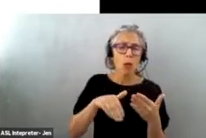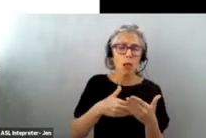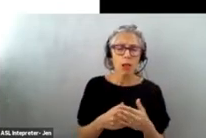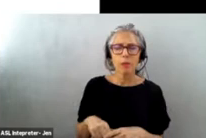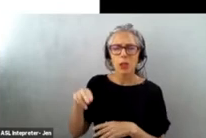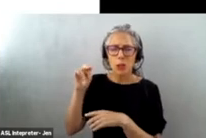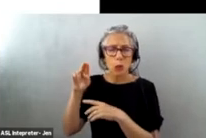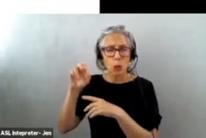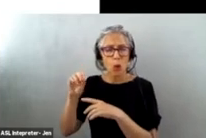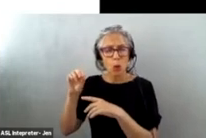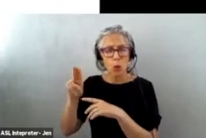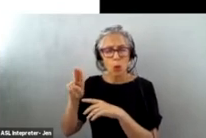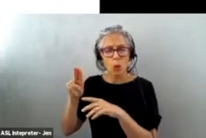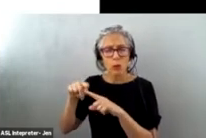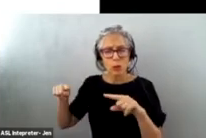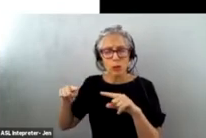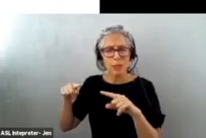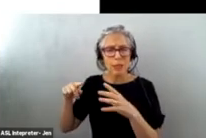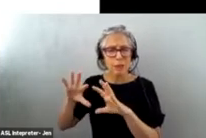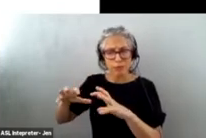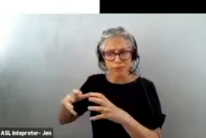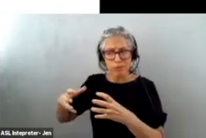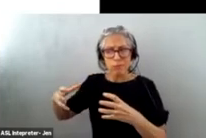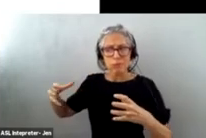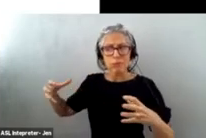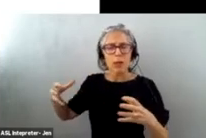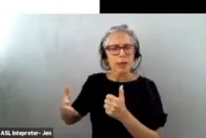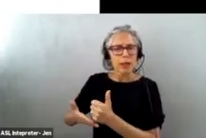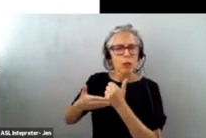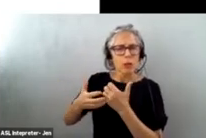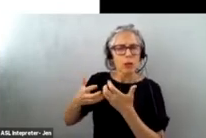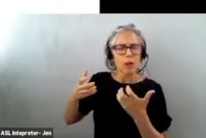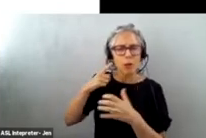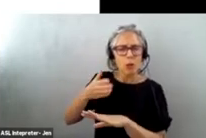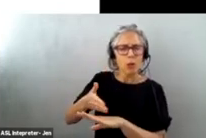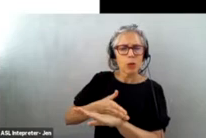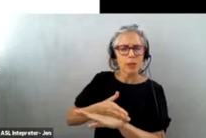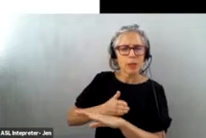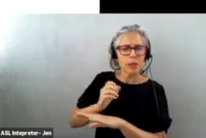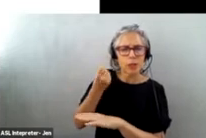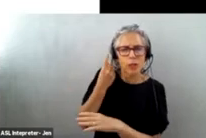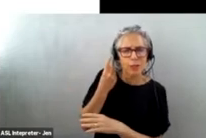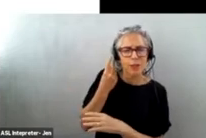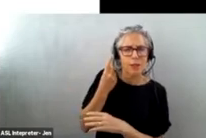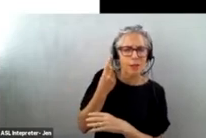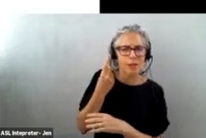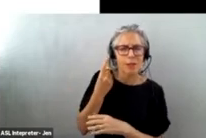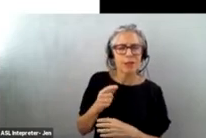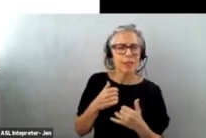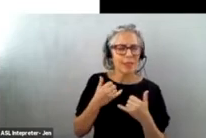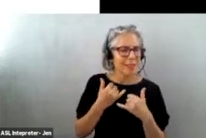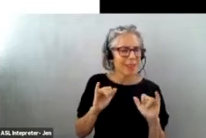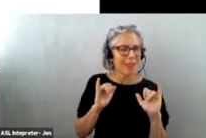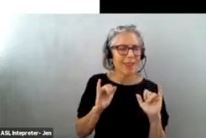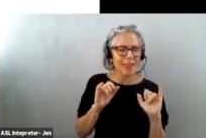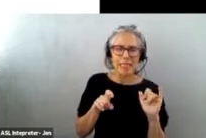movement, which I think has been very helpful for increasing understanding of autism, there's still a very